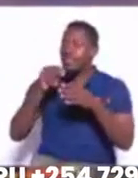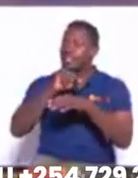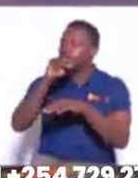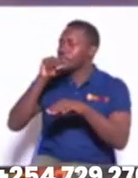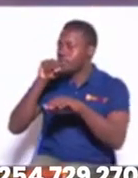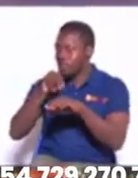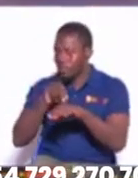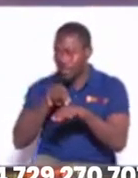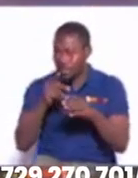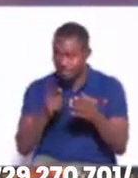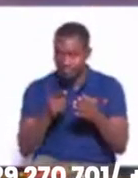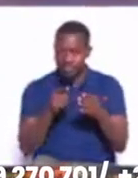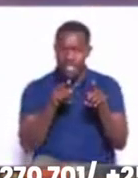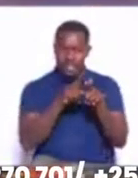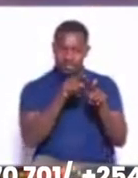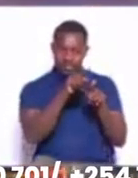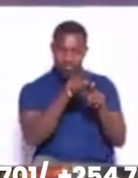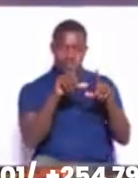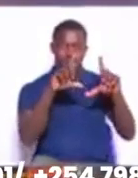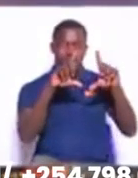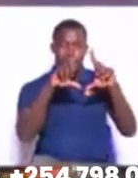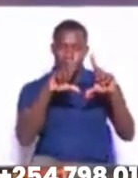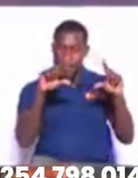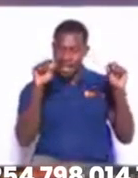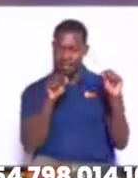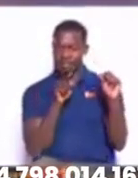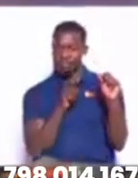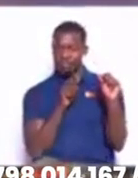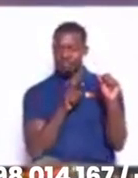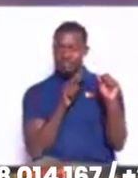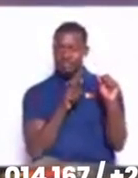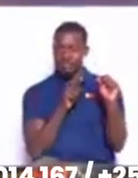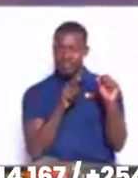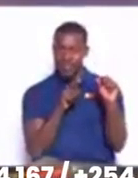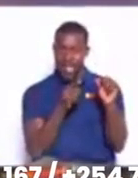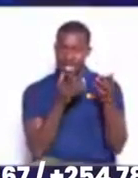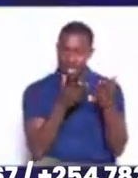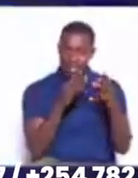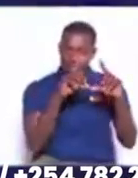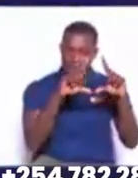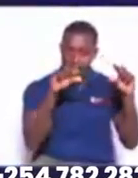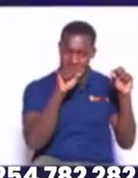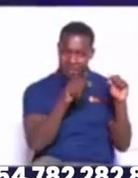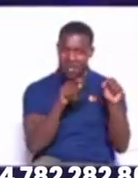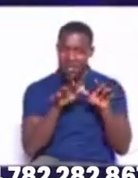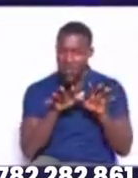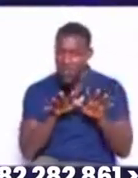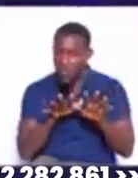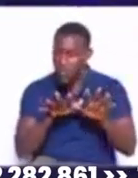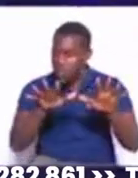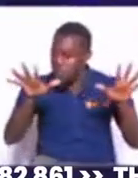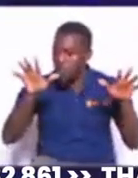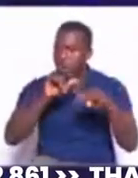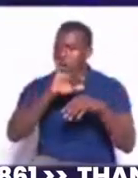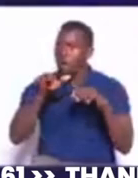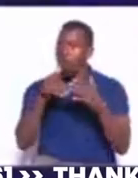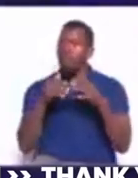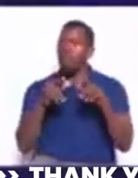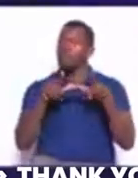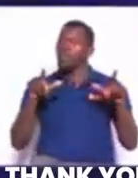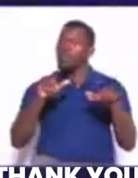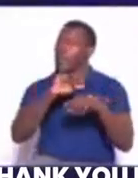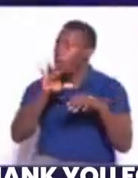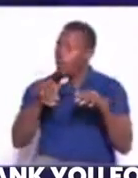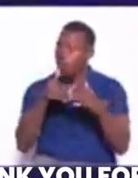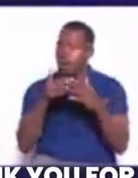a message that leaps across geographical boundaries. Here's a message that goes to every language. Here's a message